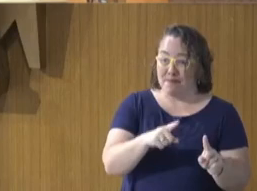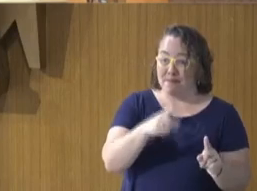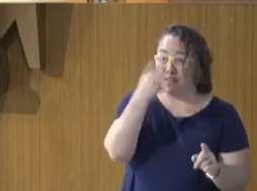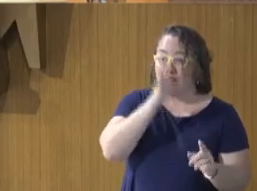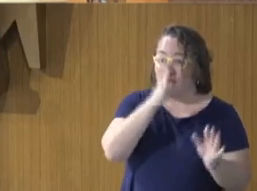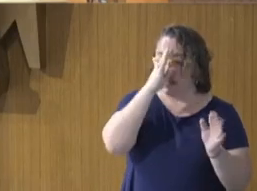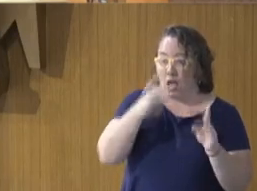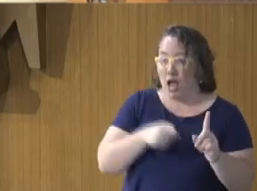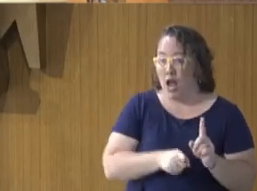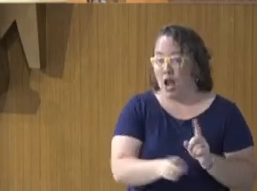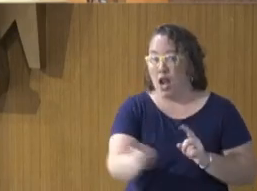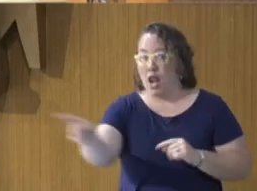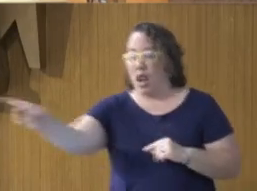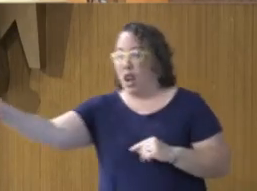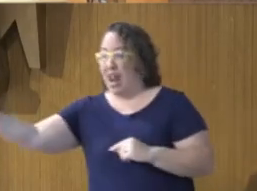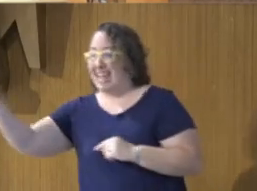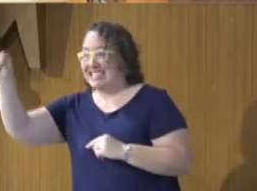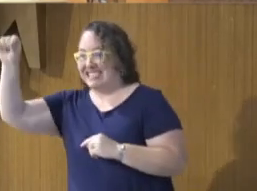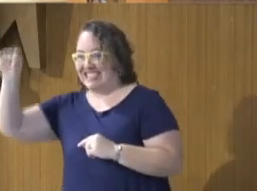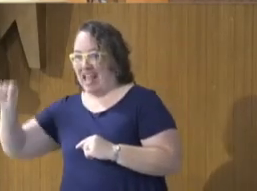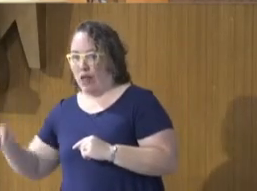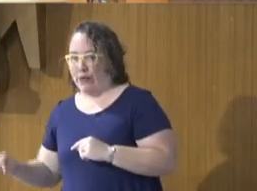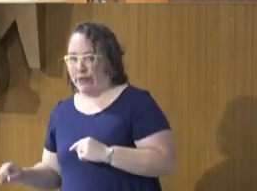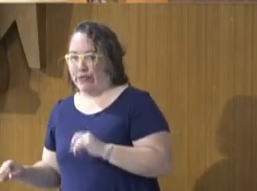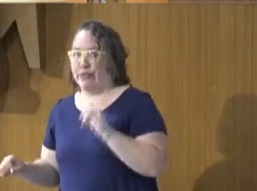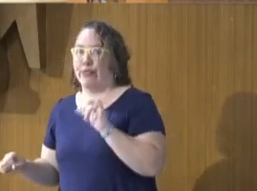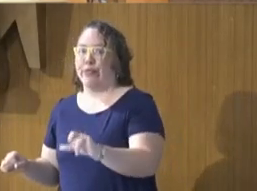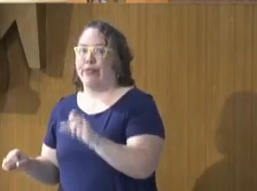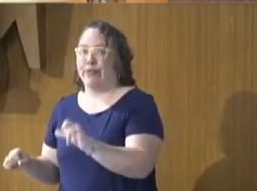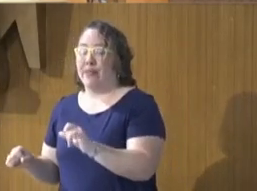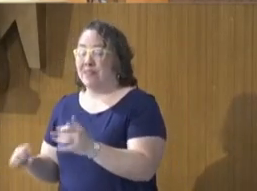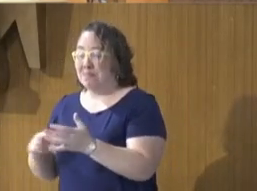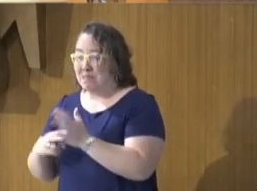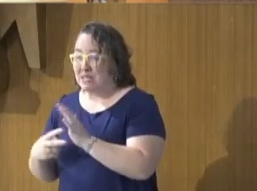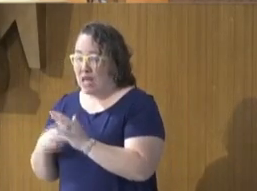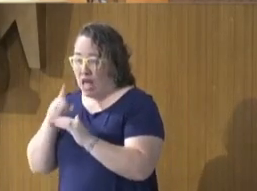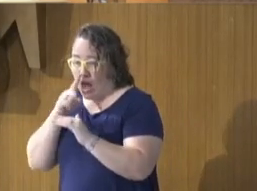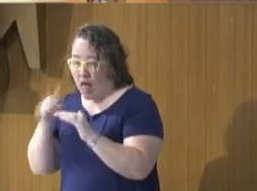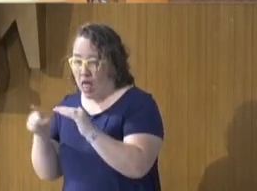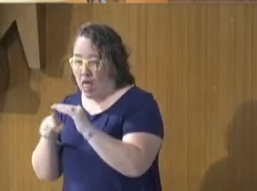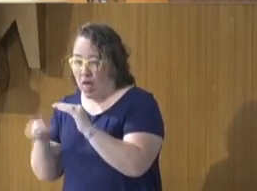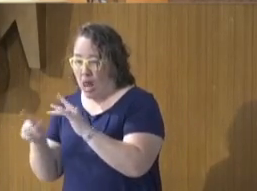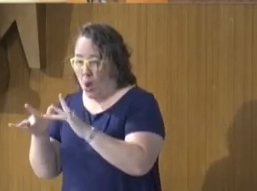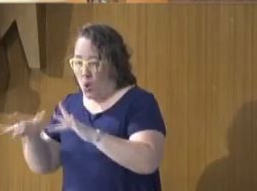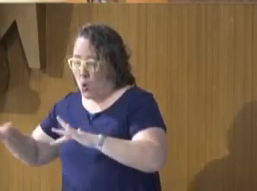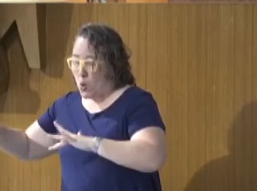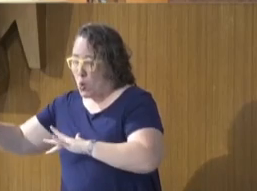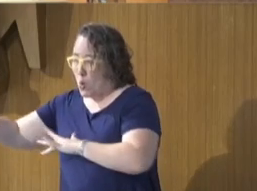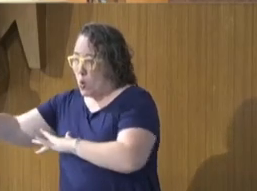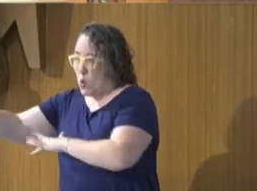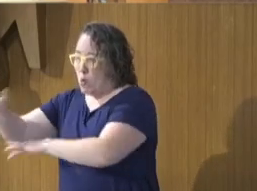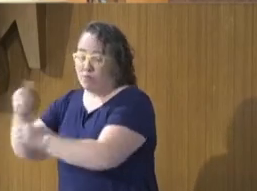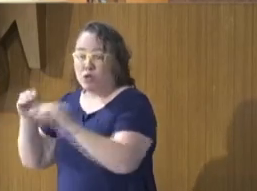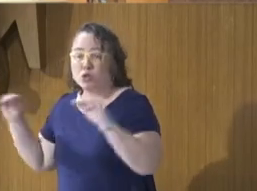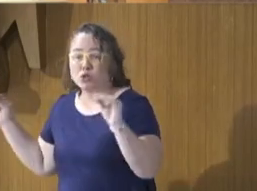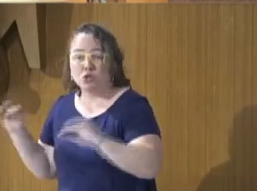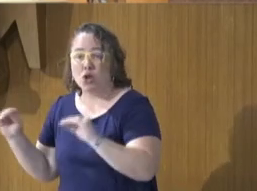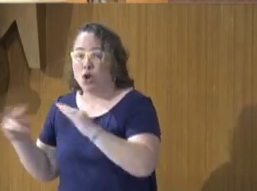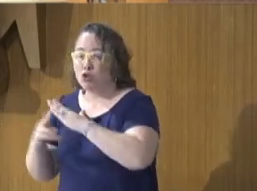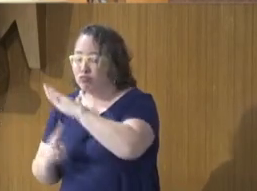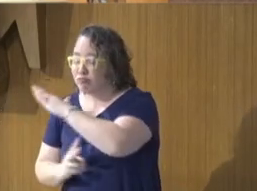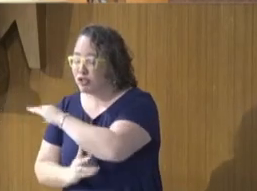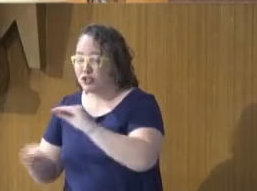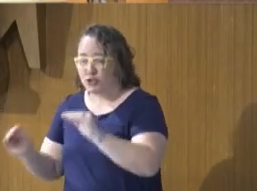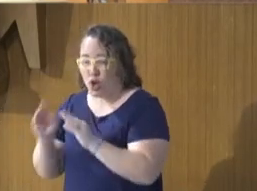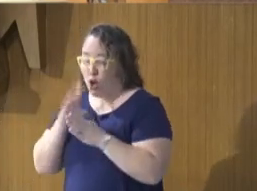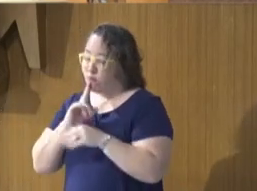tells us, by the, quote, roundabout way of the wilderness, where there were no roads, there were no bridges, there was no water,